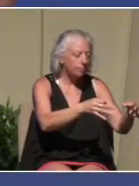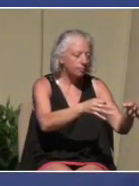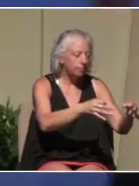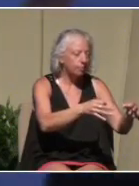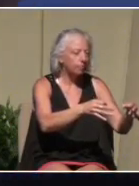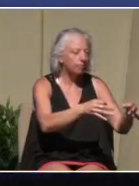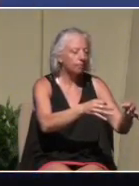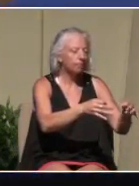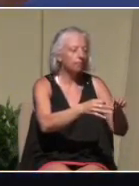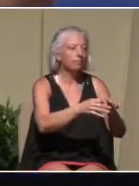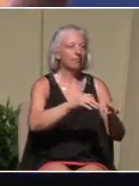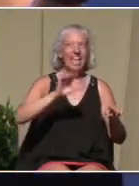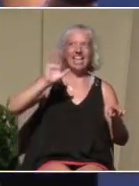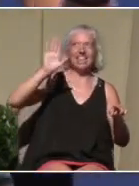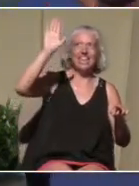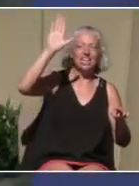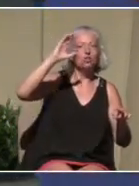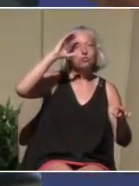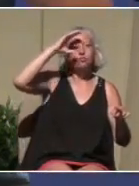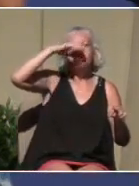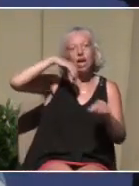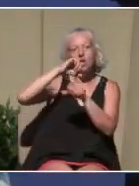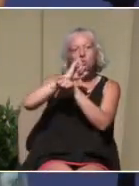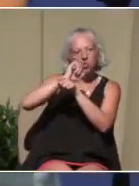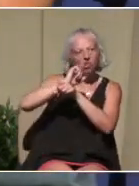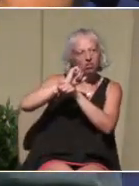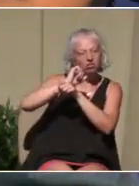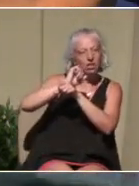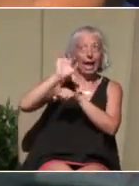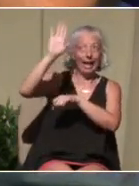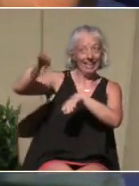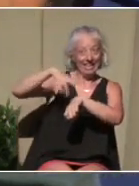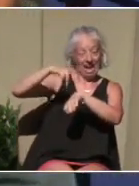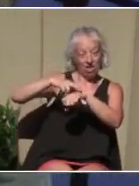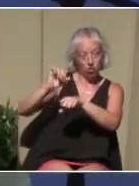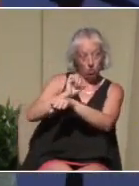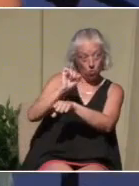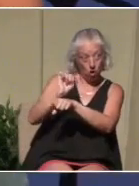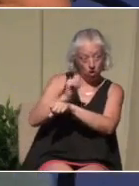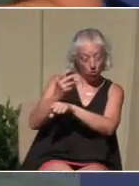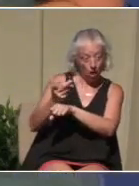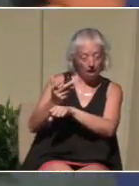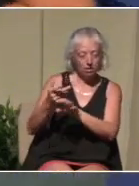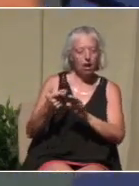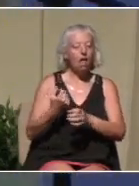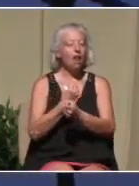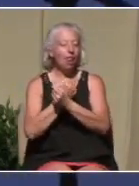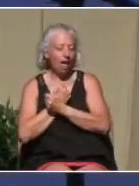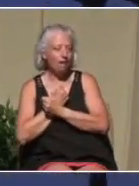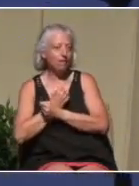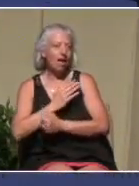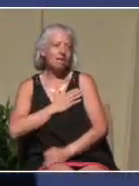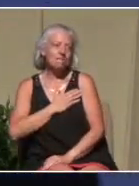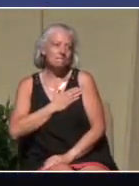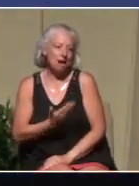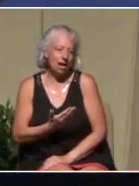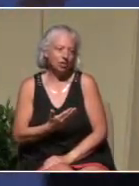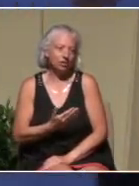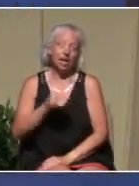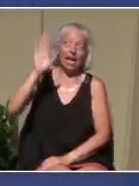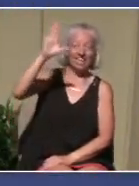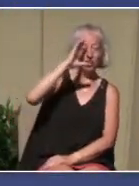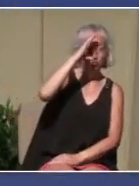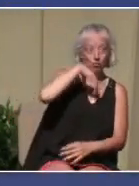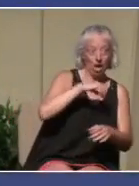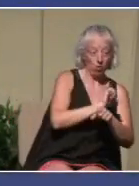is God's strange work. His natural work is to show love and compassion, but his strange work